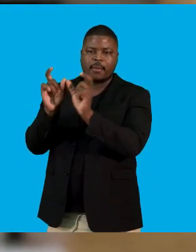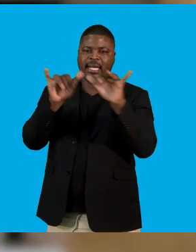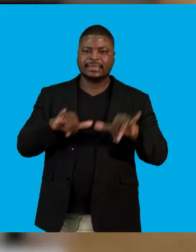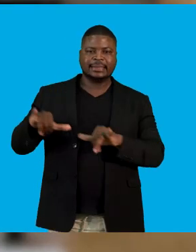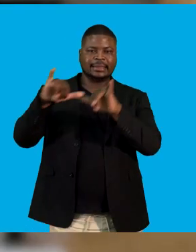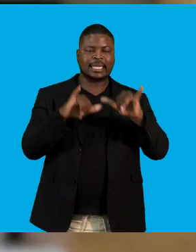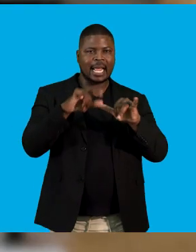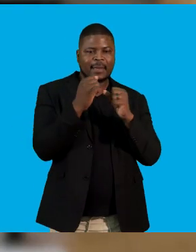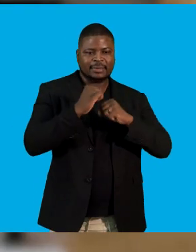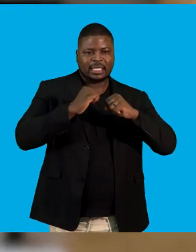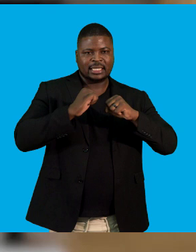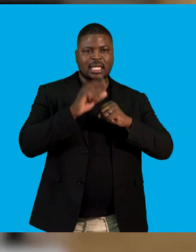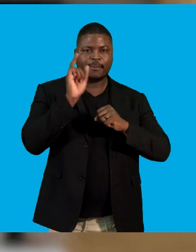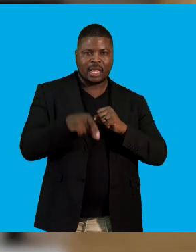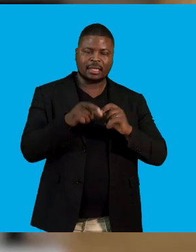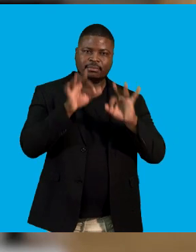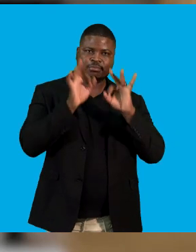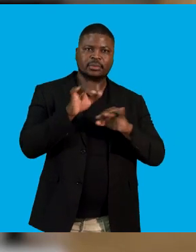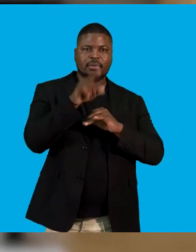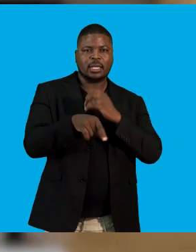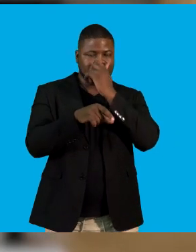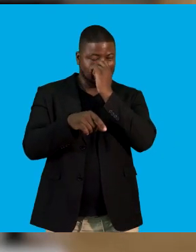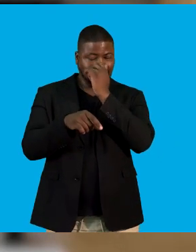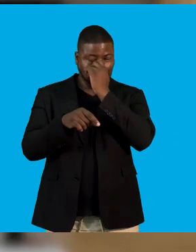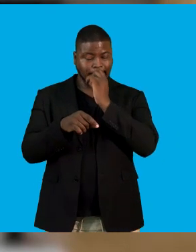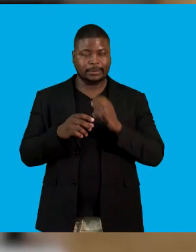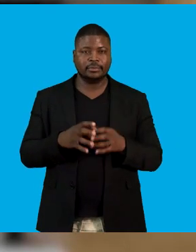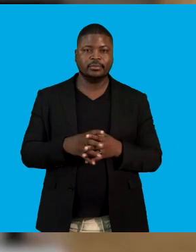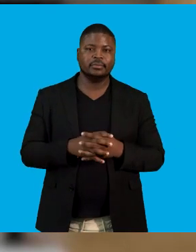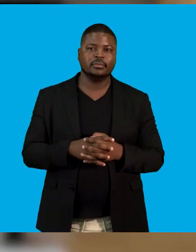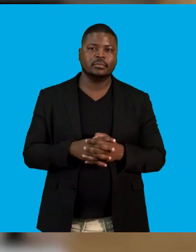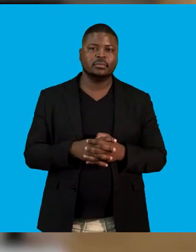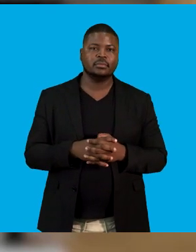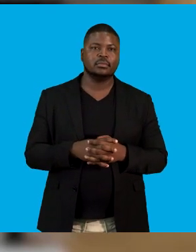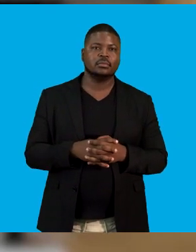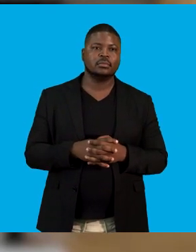intervals and that there are no spaces in between. So there is our histogram.